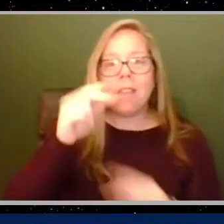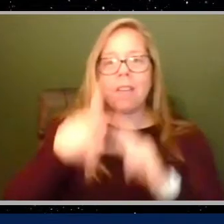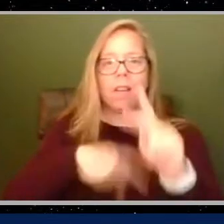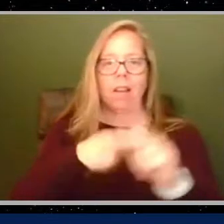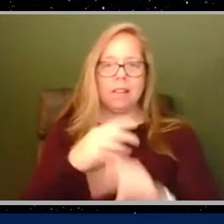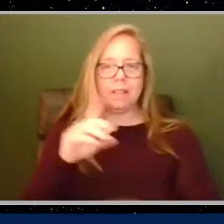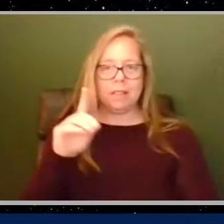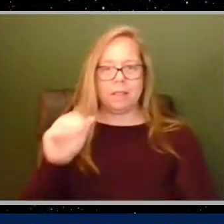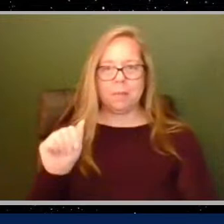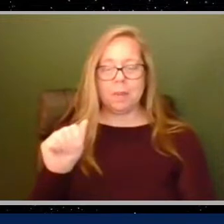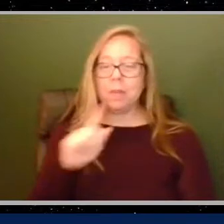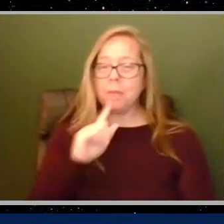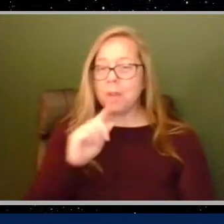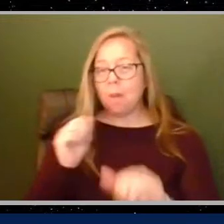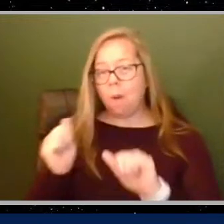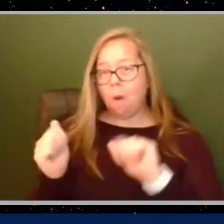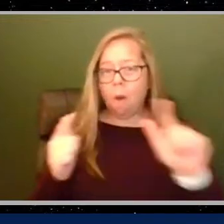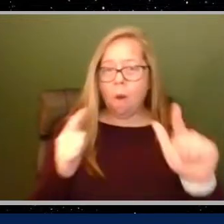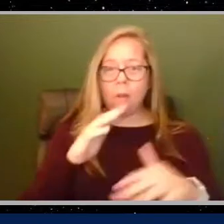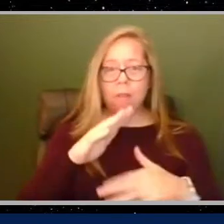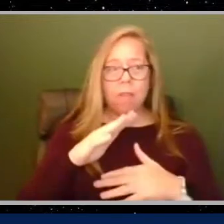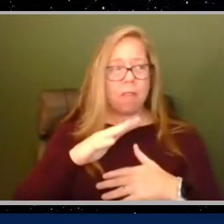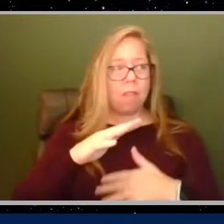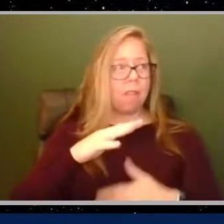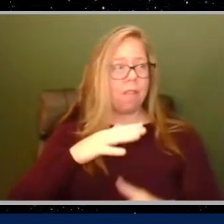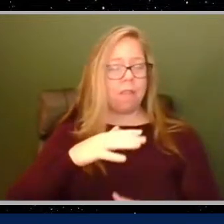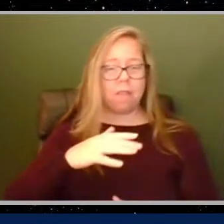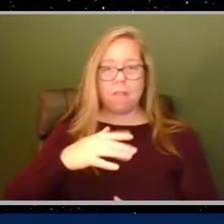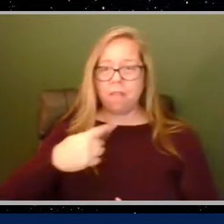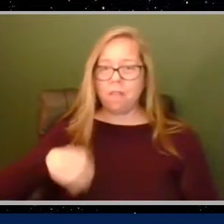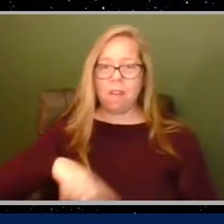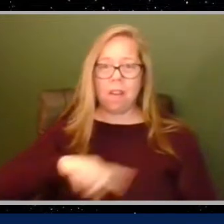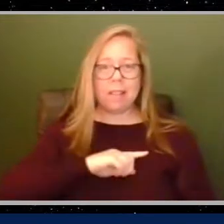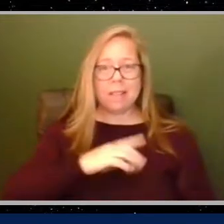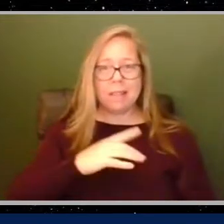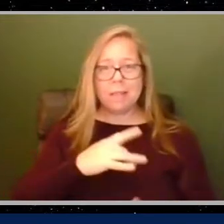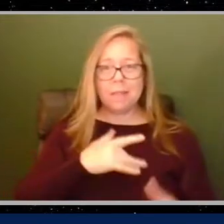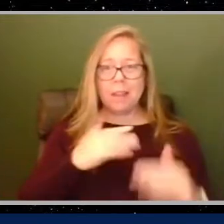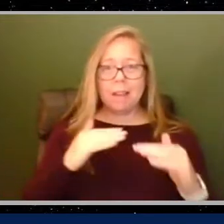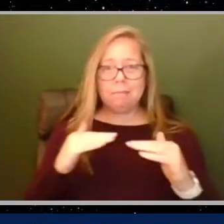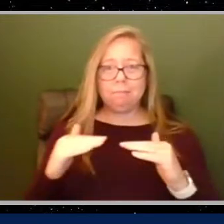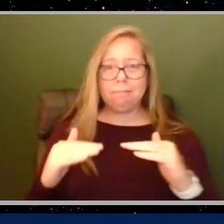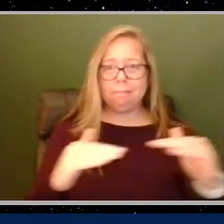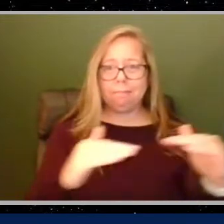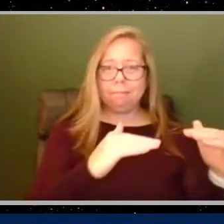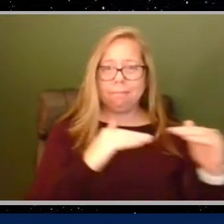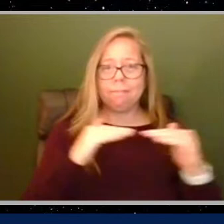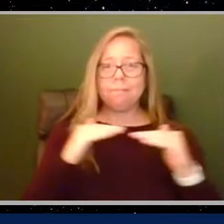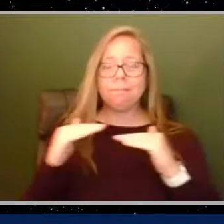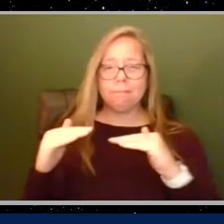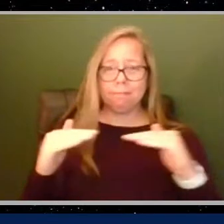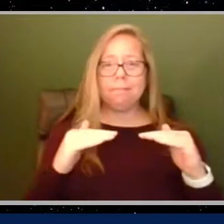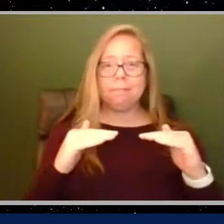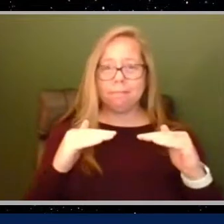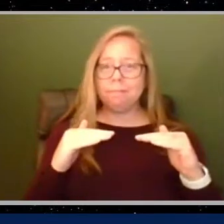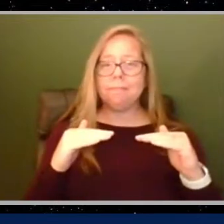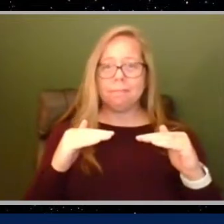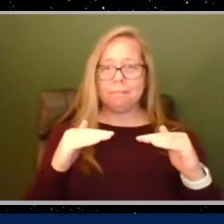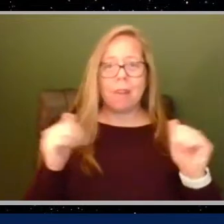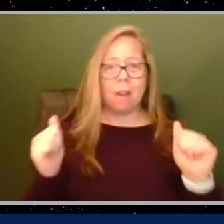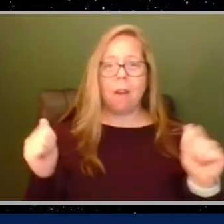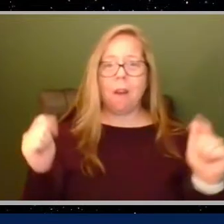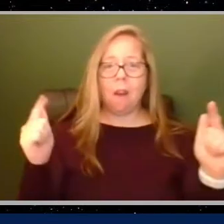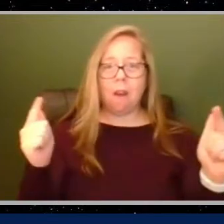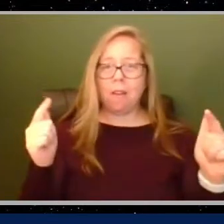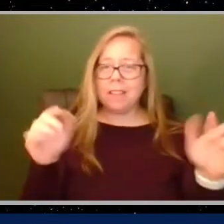us were relatively equal. So I think, if anything, it leveled the playing field for everyone so that we were all at